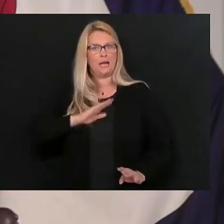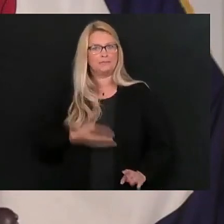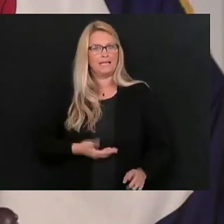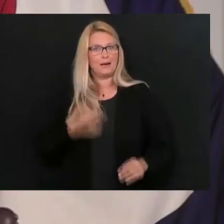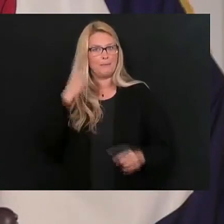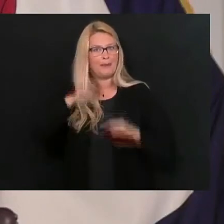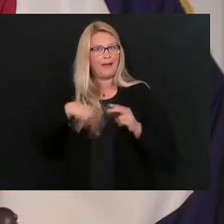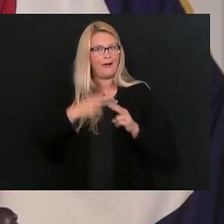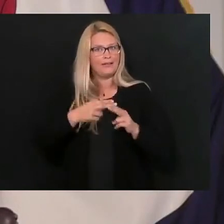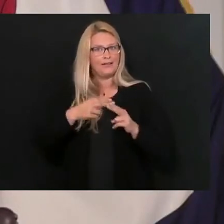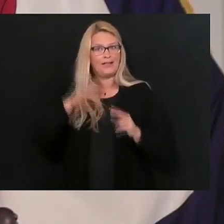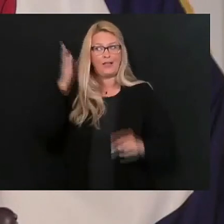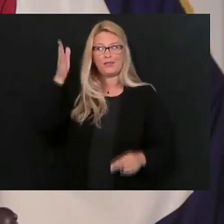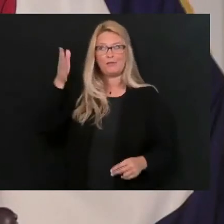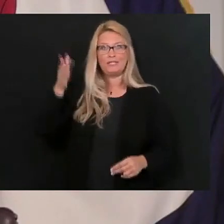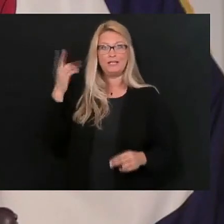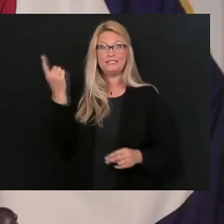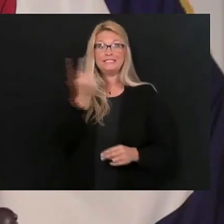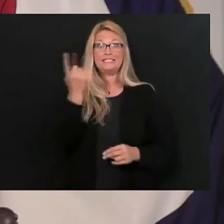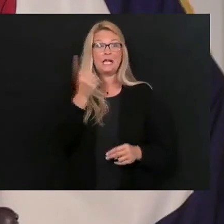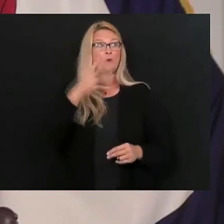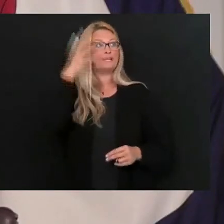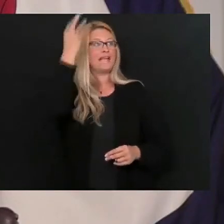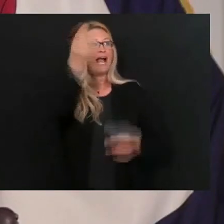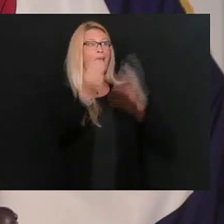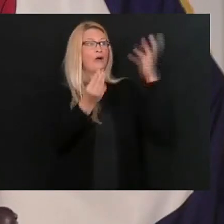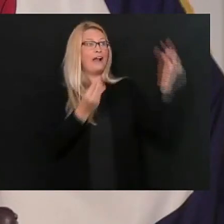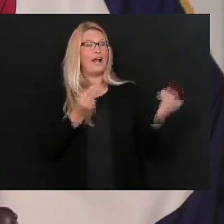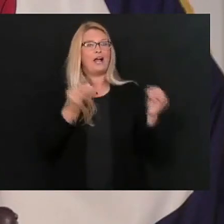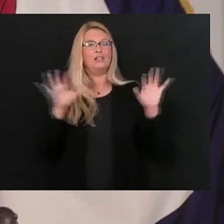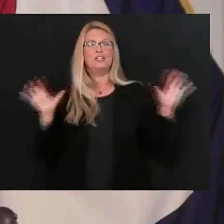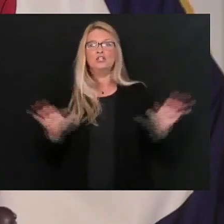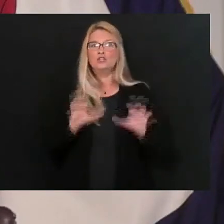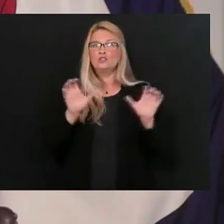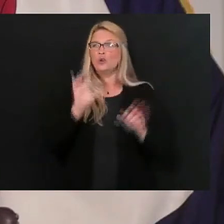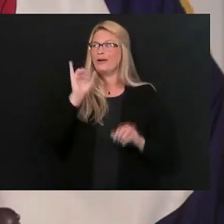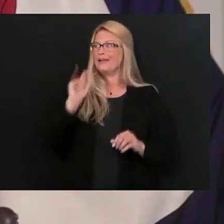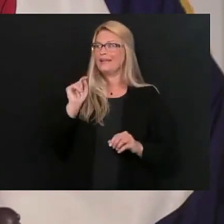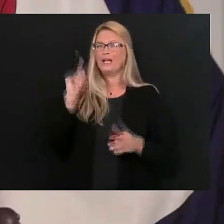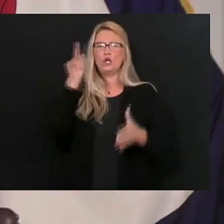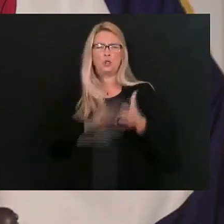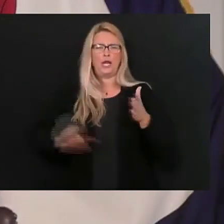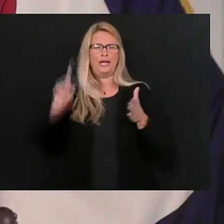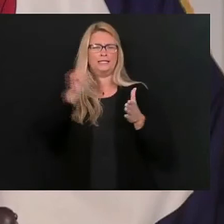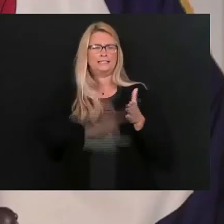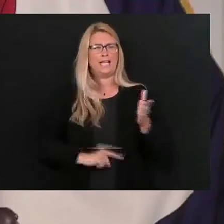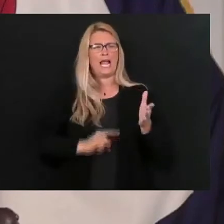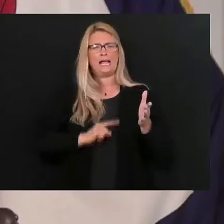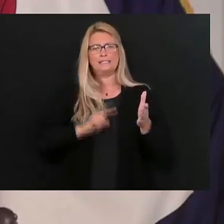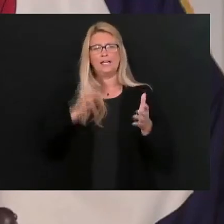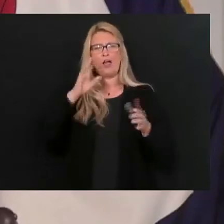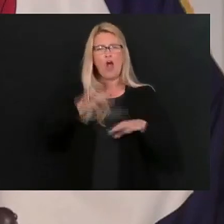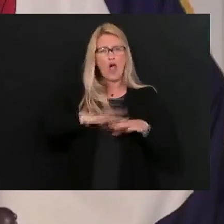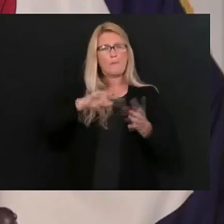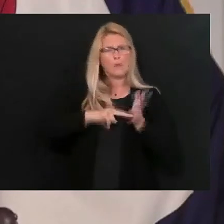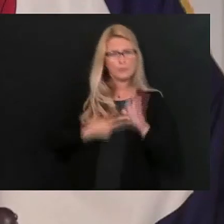is when somebody is out doing something and casting stones or whatever,